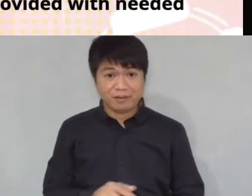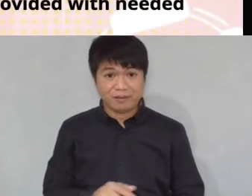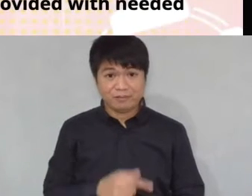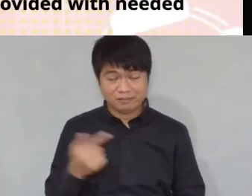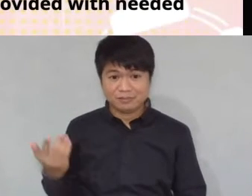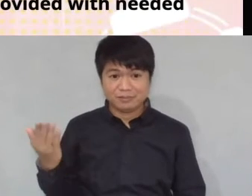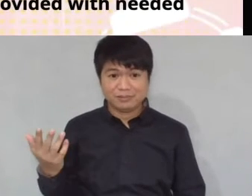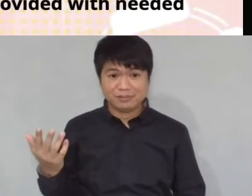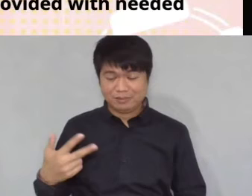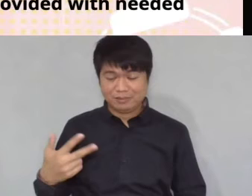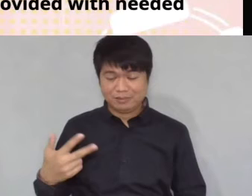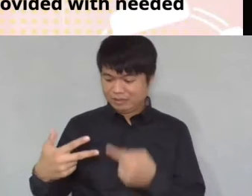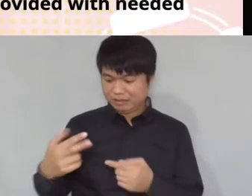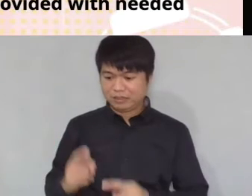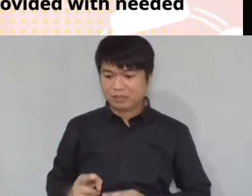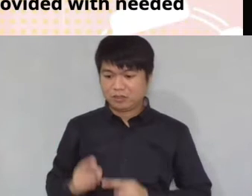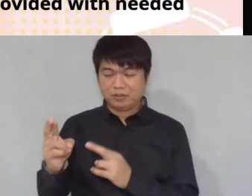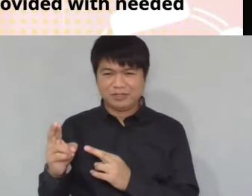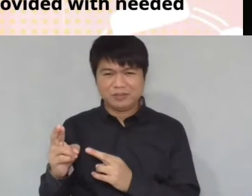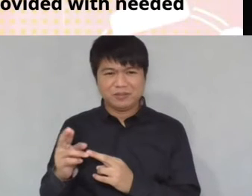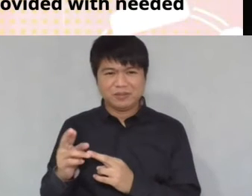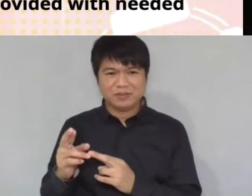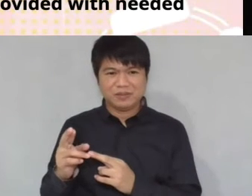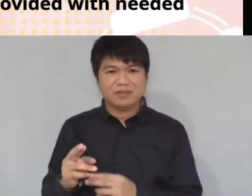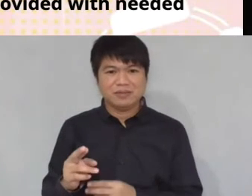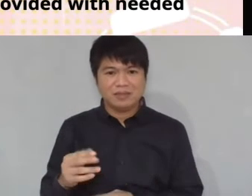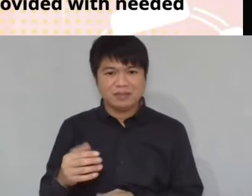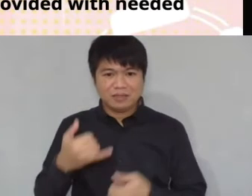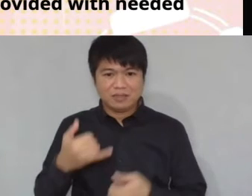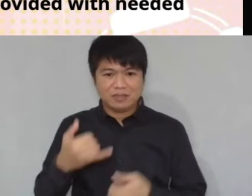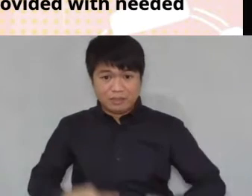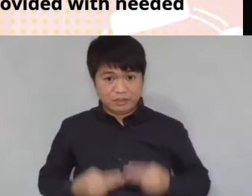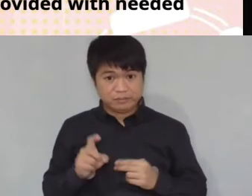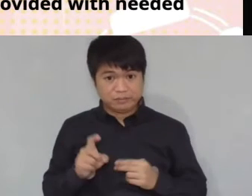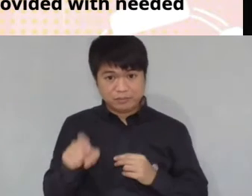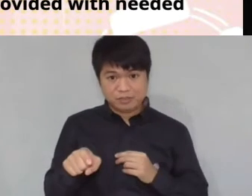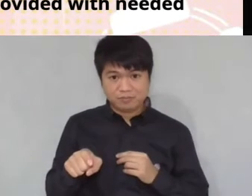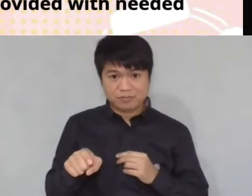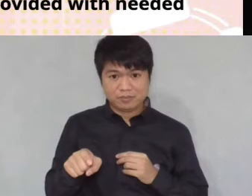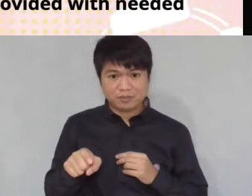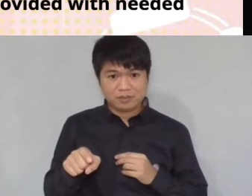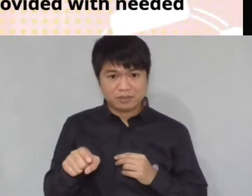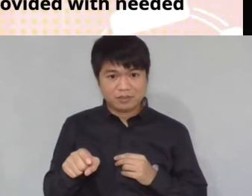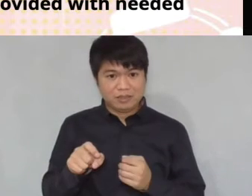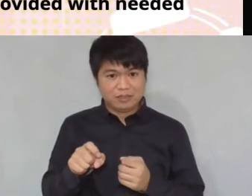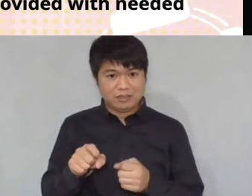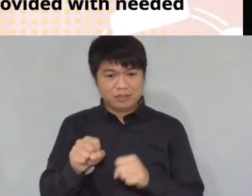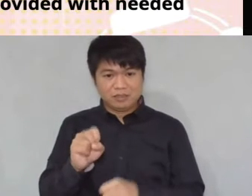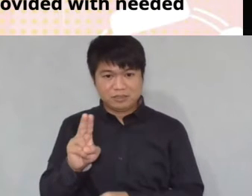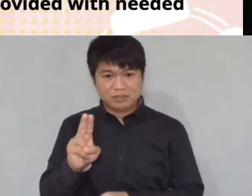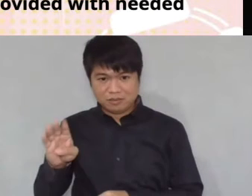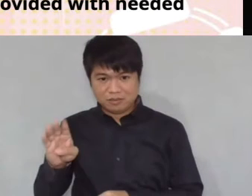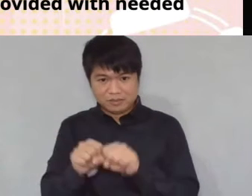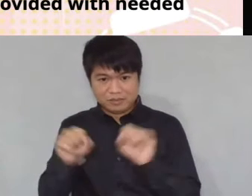Another, three other recommendations is that the telehealth should be regarded as a subsystem